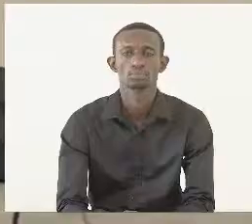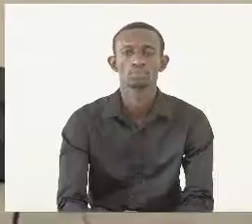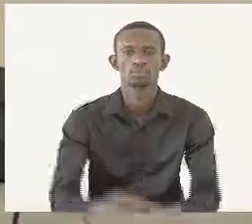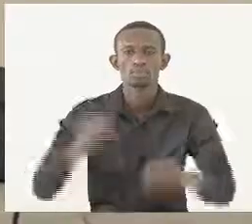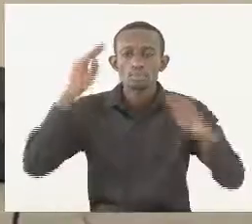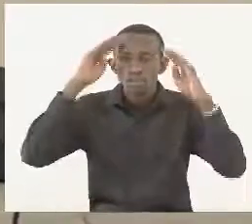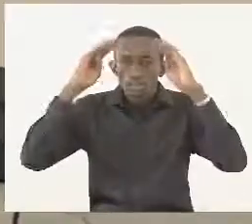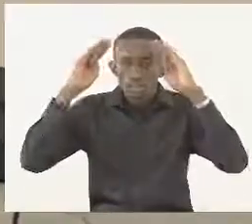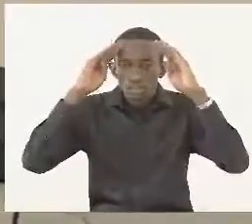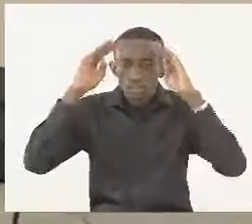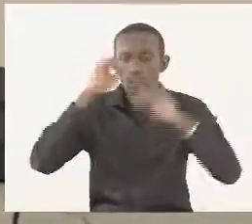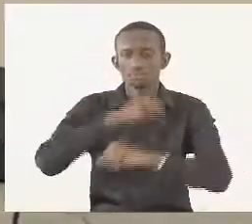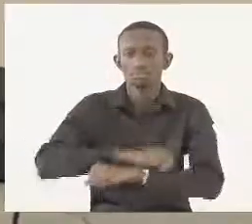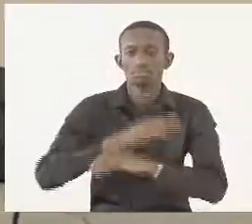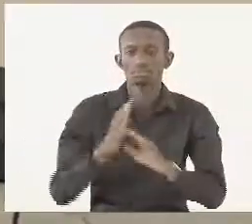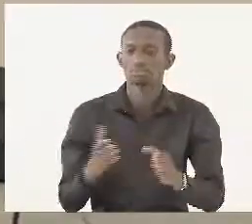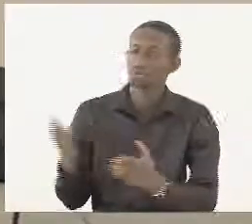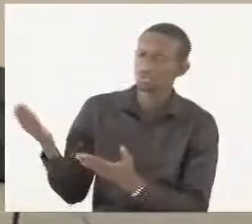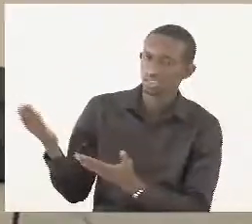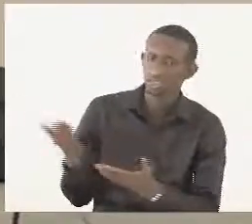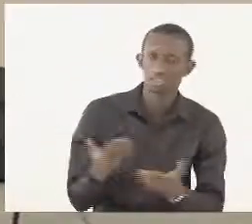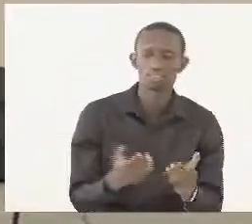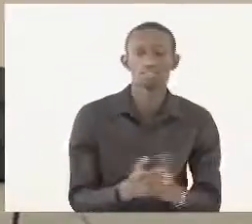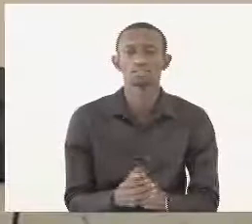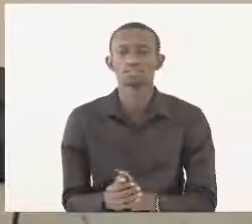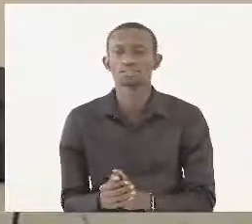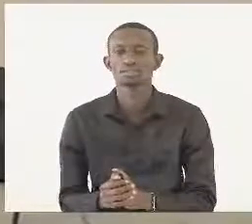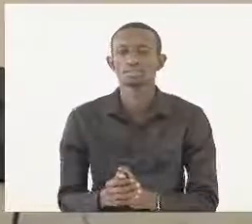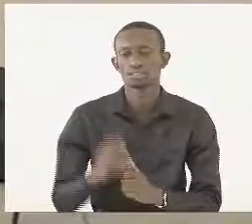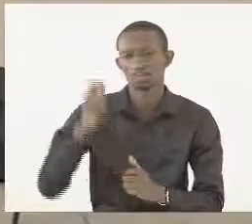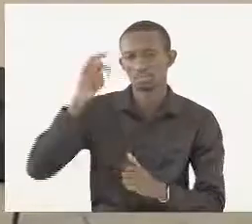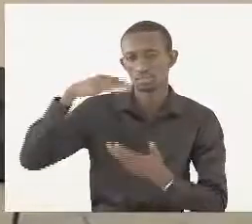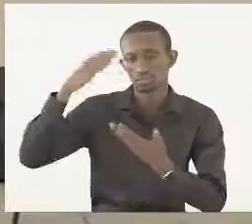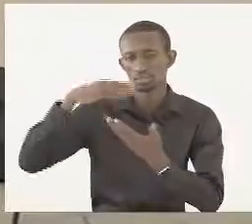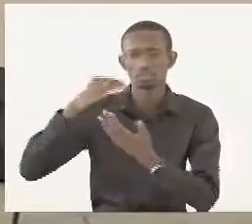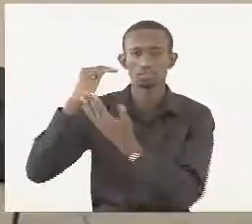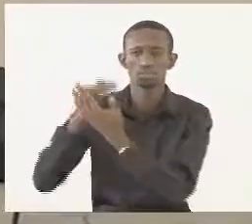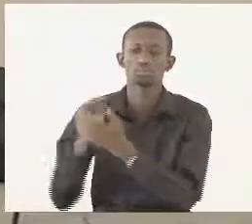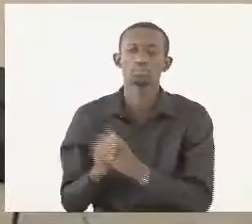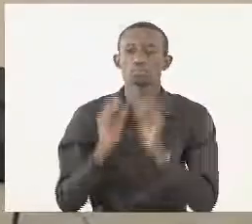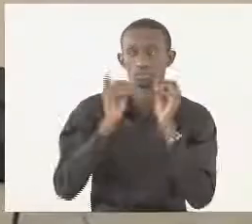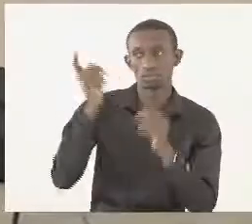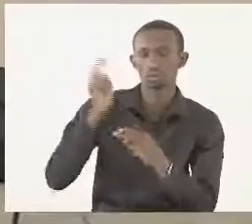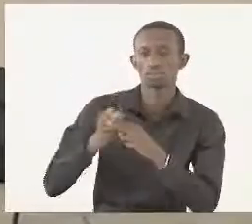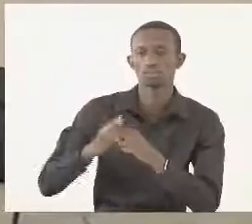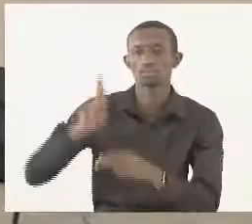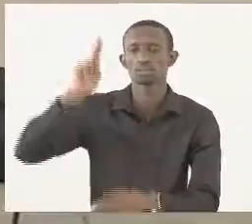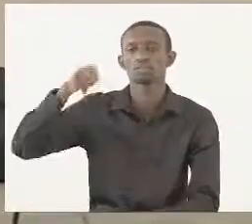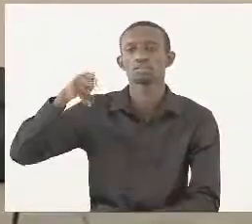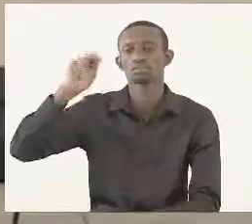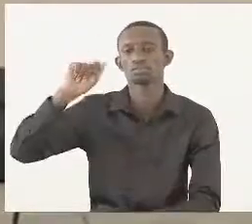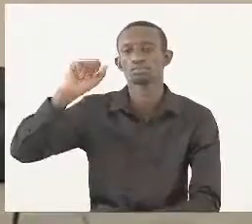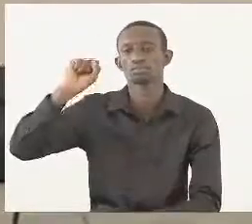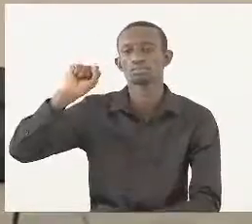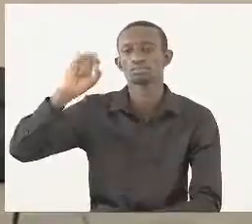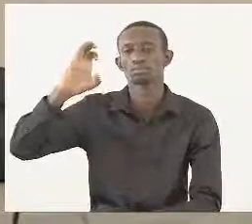Hello, dear students. Welcome again to this TV learning program. I'm teacher Pascal.